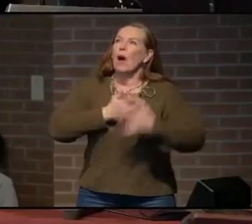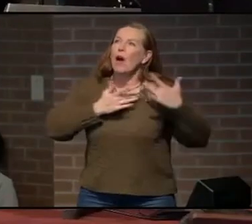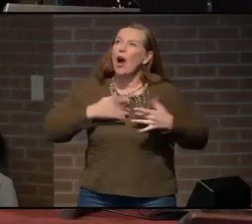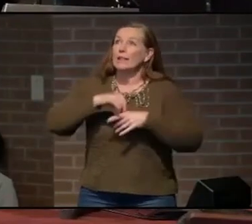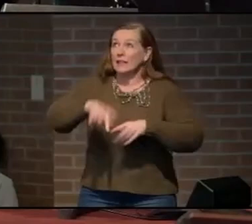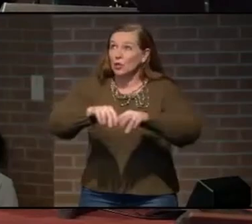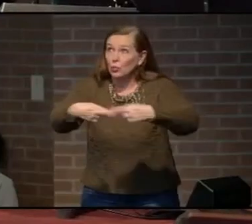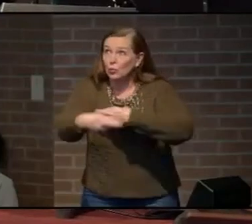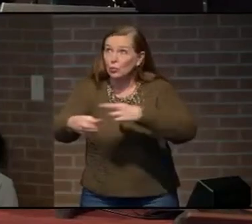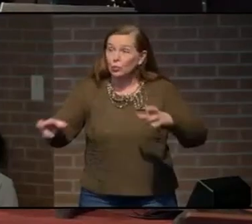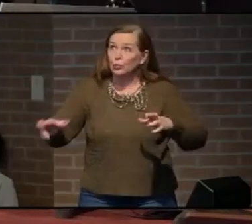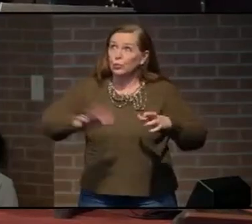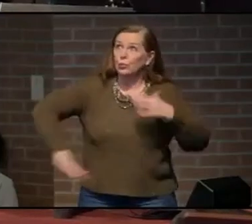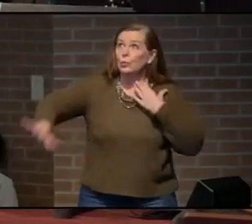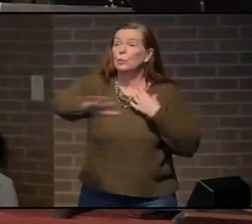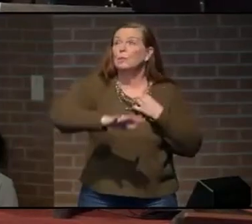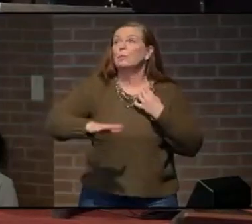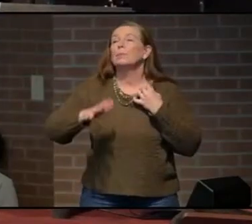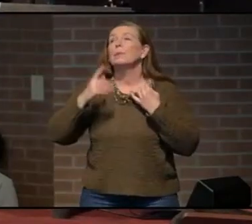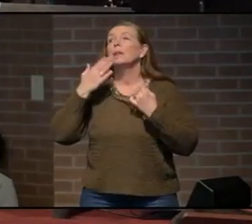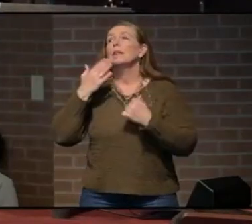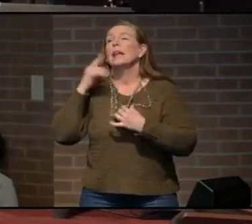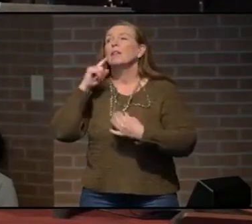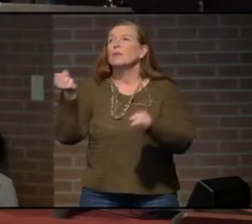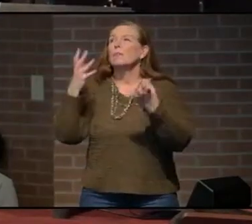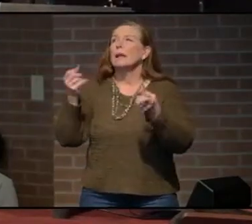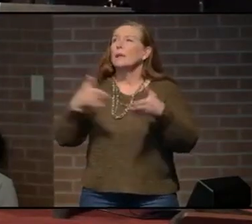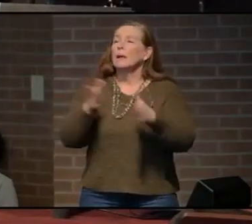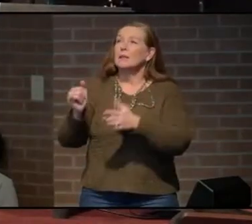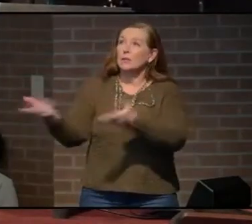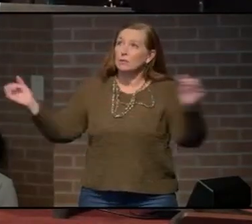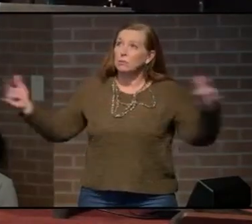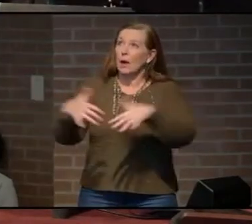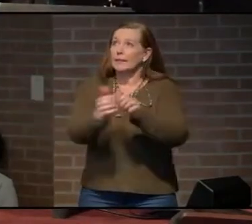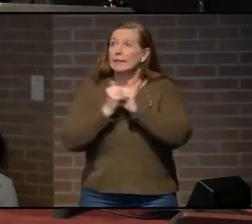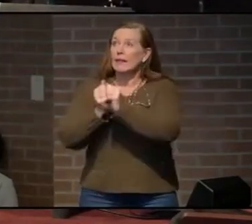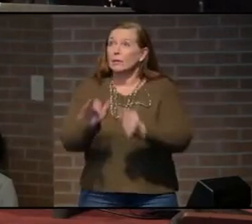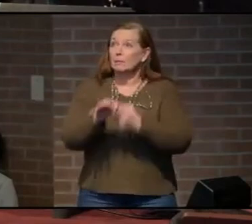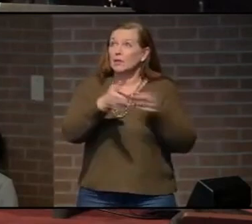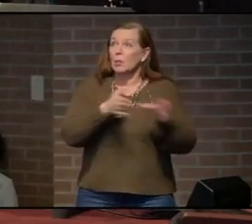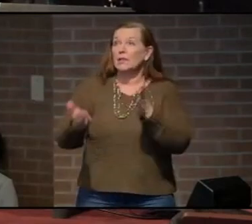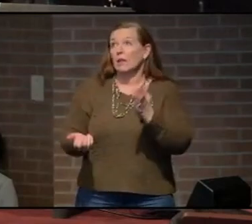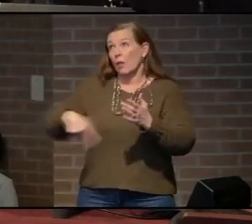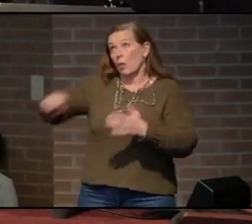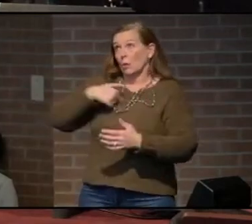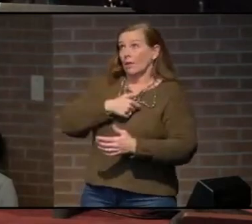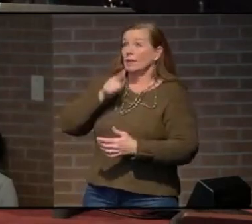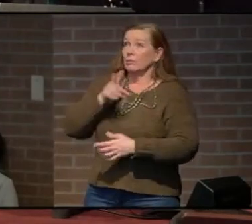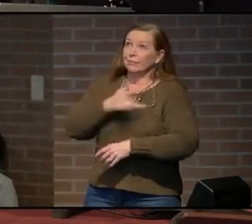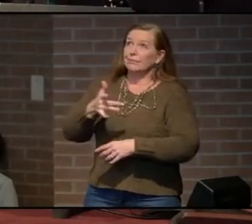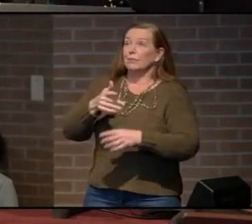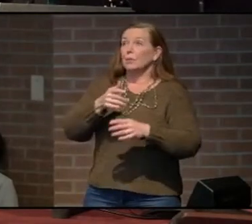the way that you've brought us together, and together in a special way this morning. Those of us who usually worship at